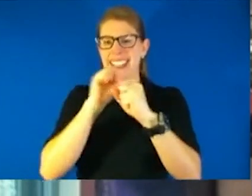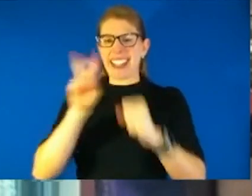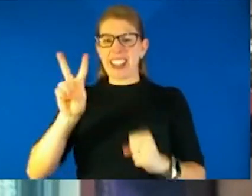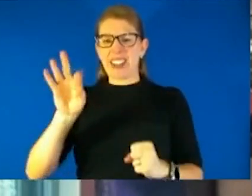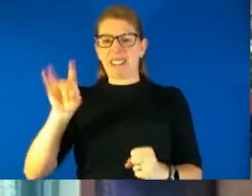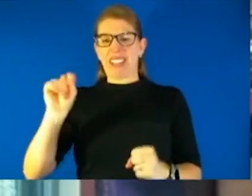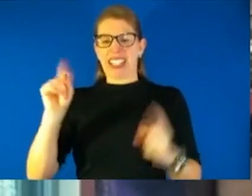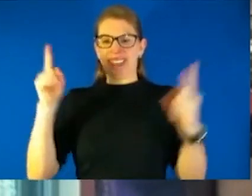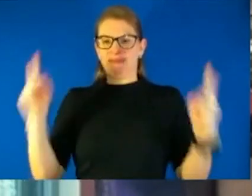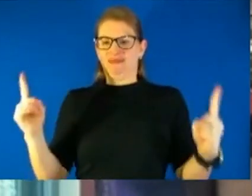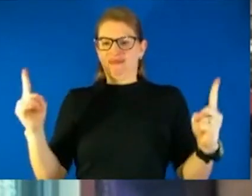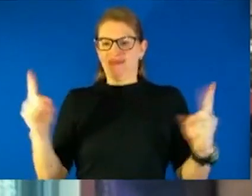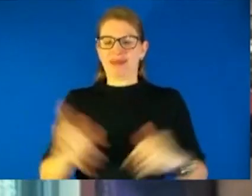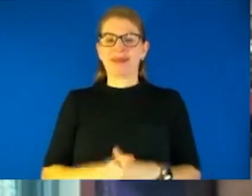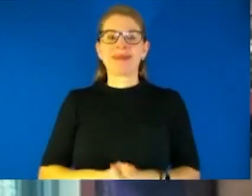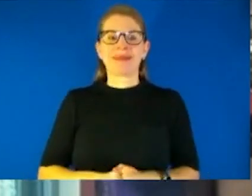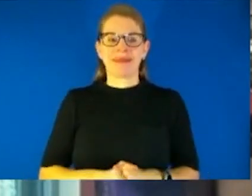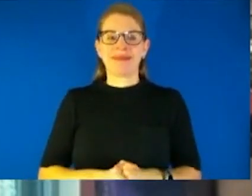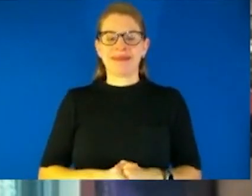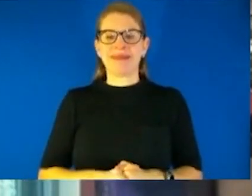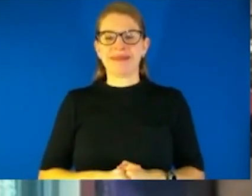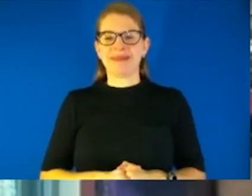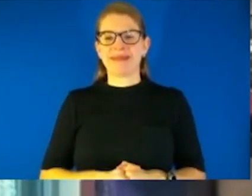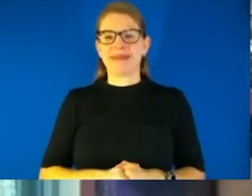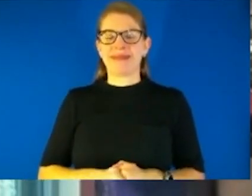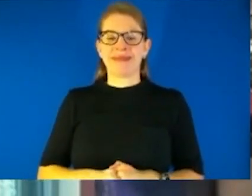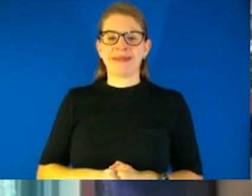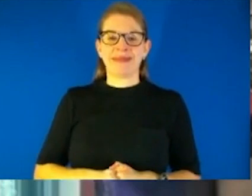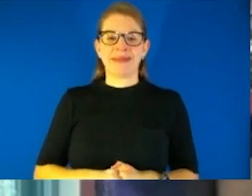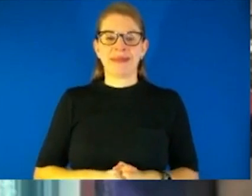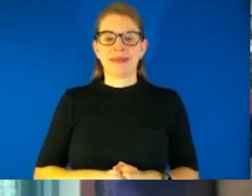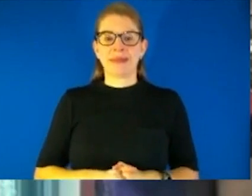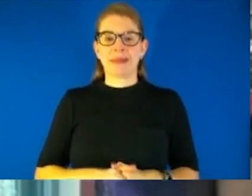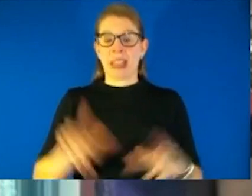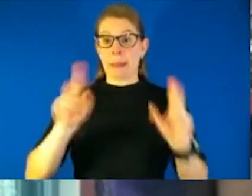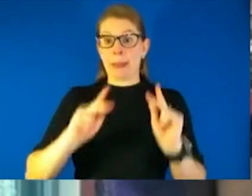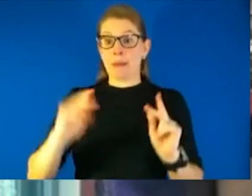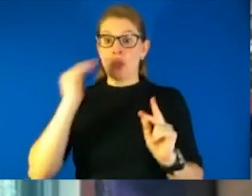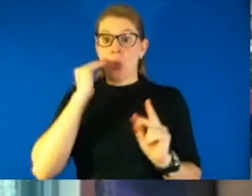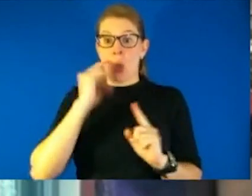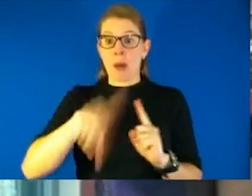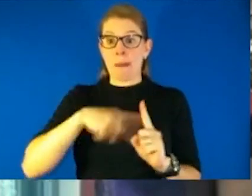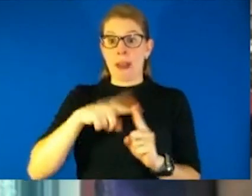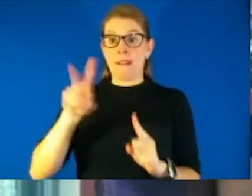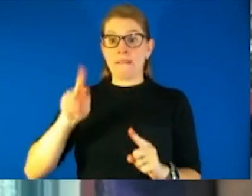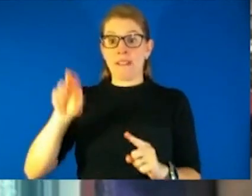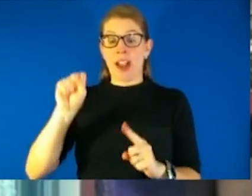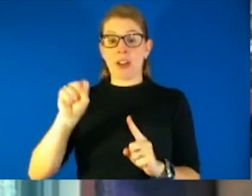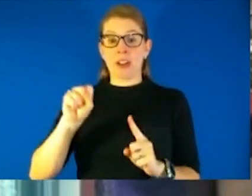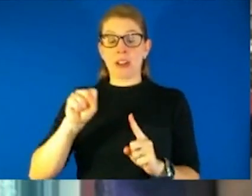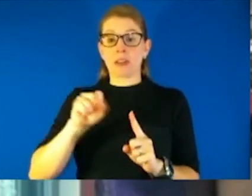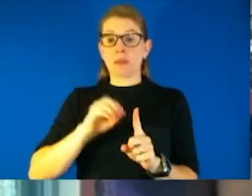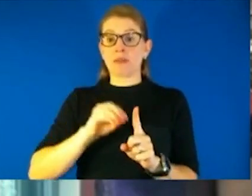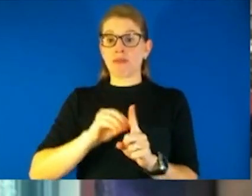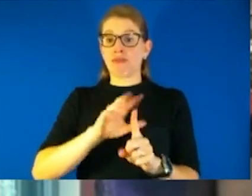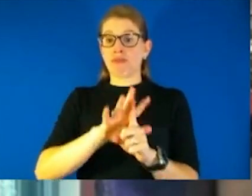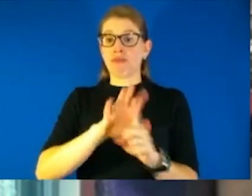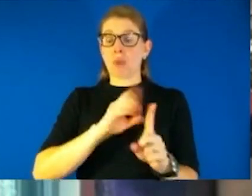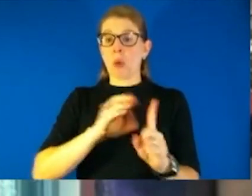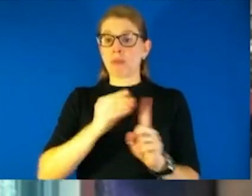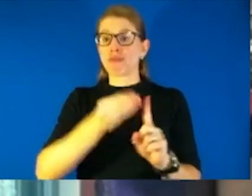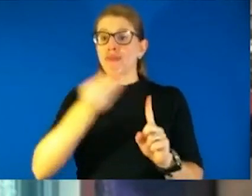long. For sure. So people have known about viruses transmitted by mosquitoes